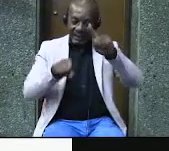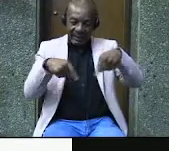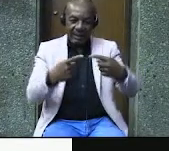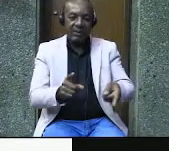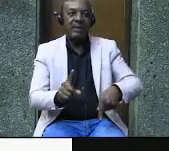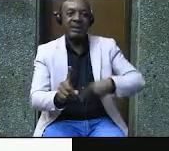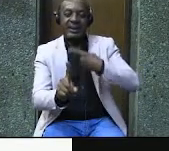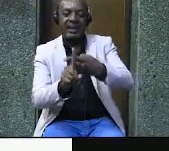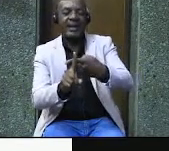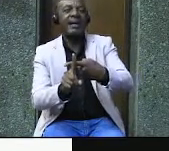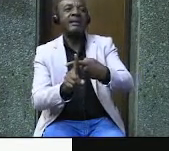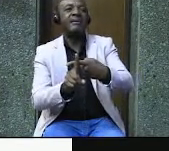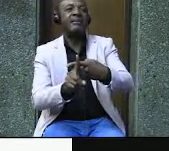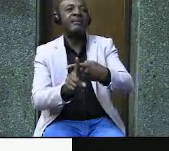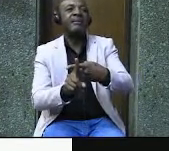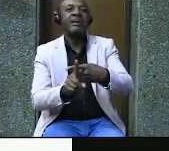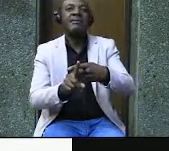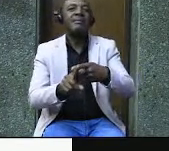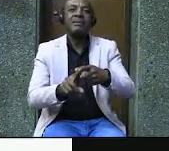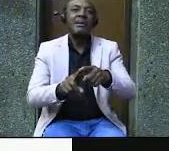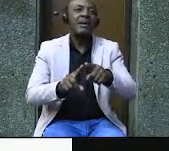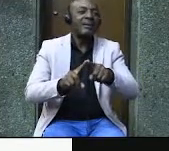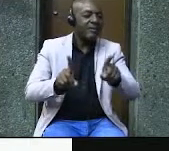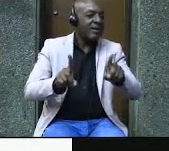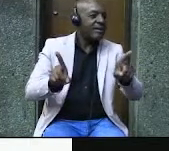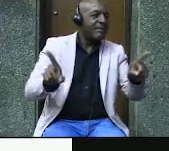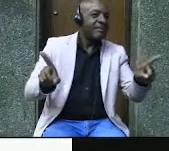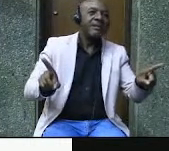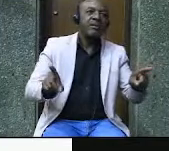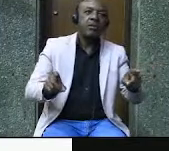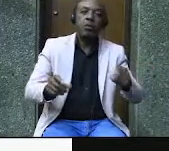particular sectors of the community.